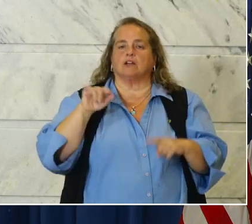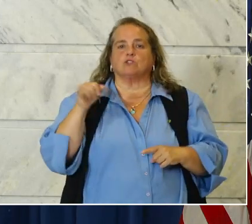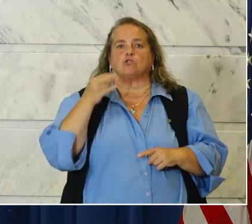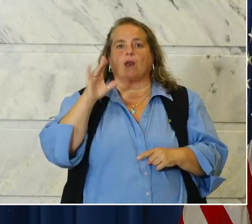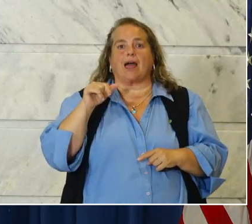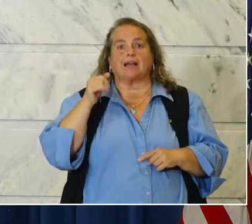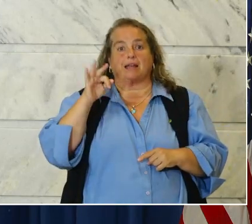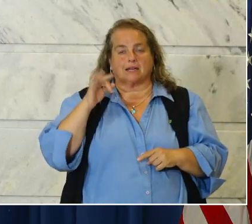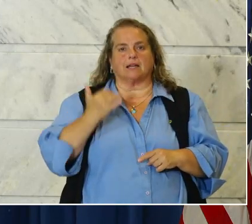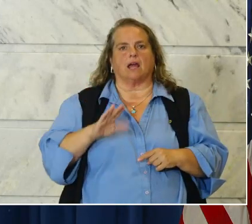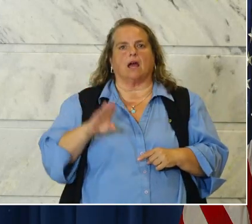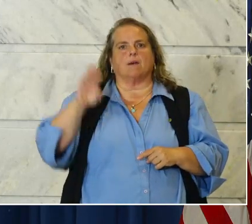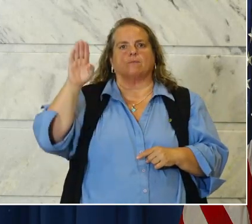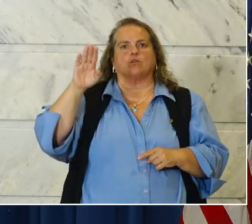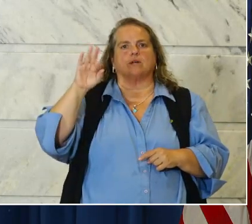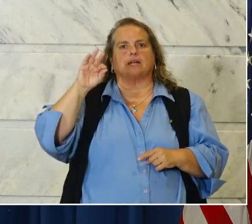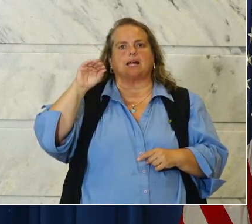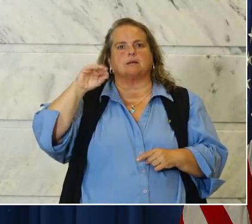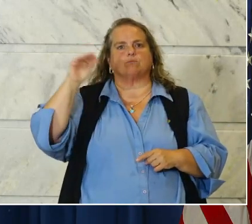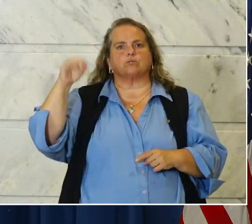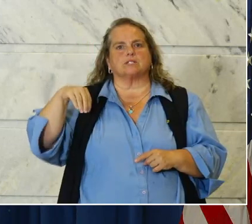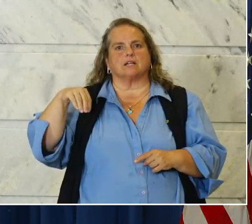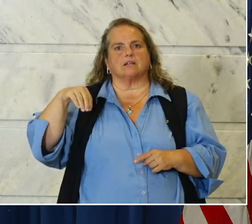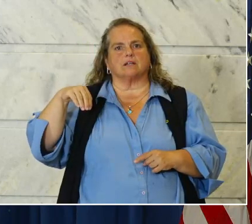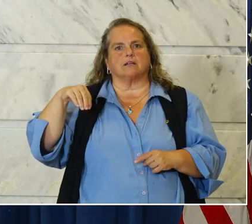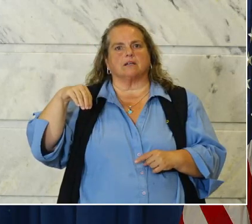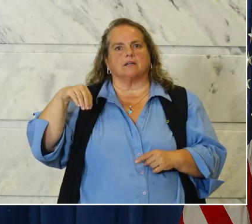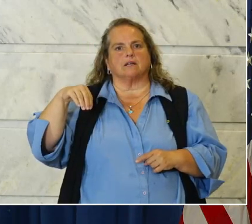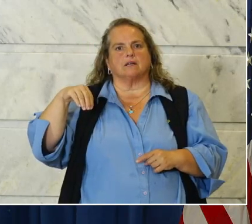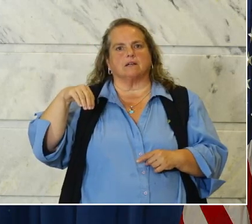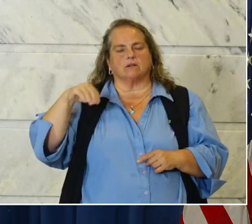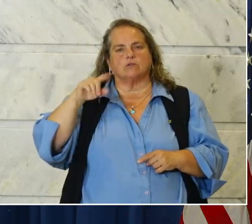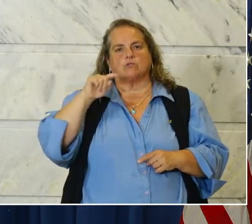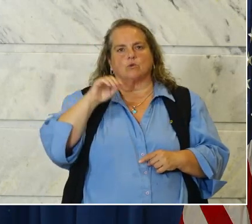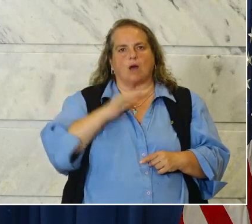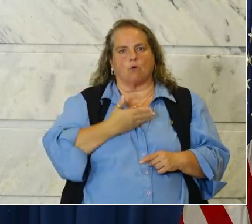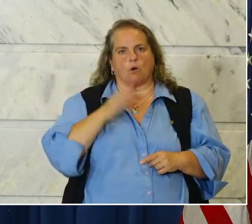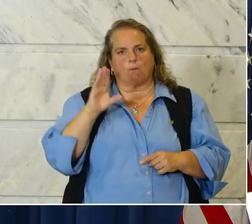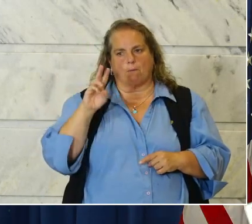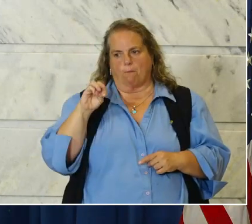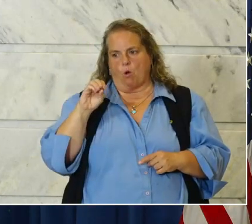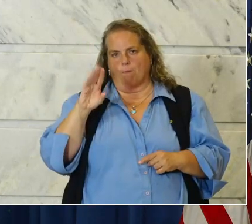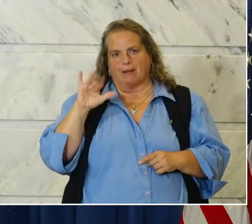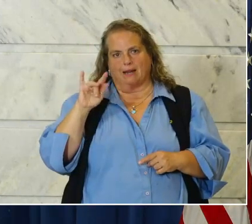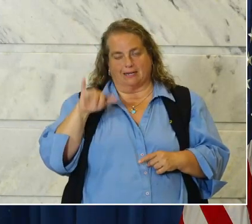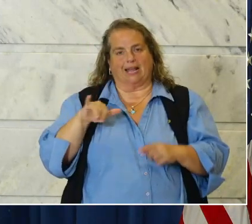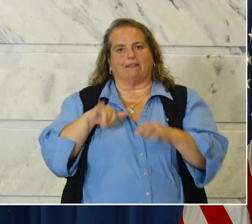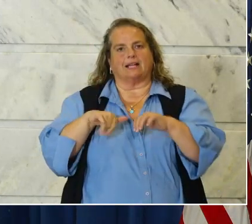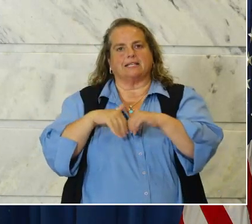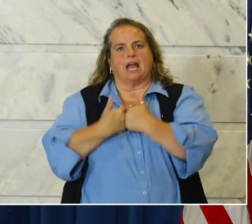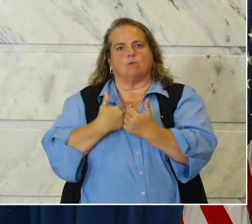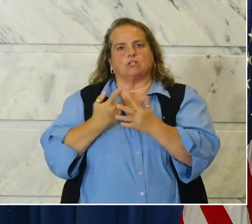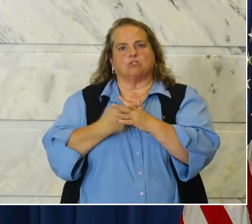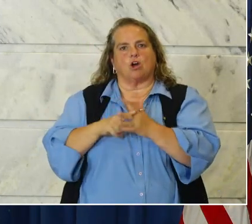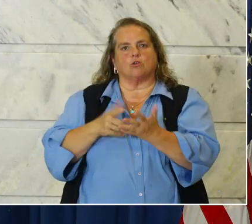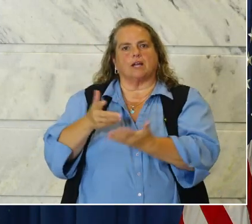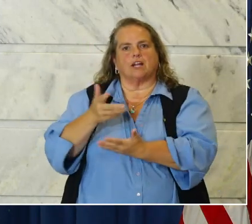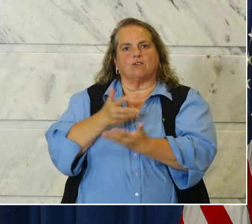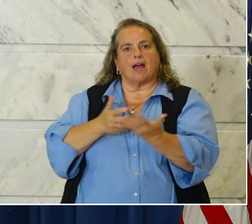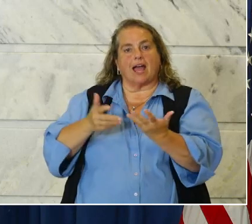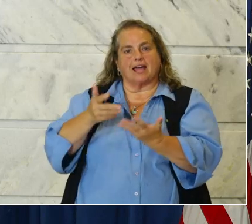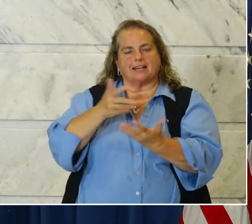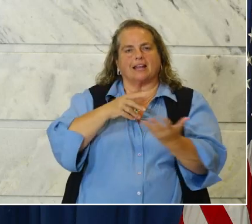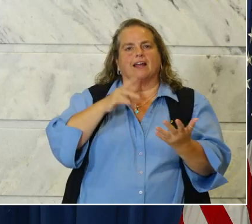upper 90%, it appears, for back to our mobility pre-baseline. That's how we start interacting with each other. That's how the virus